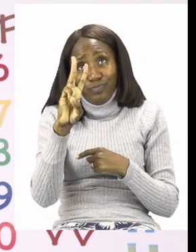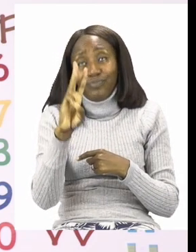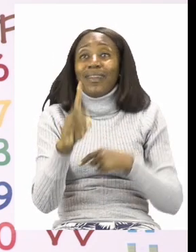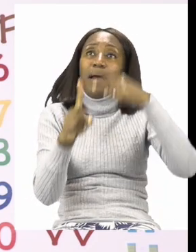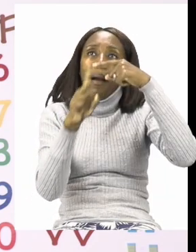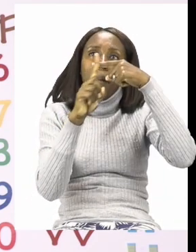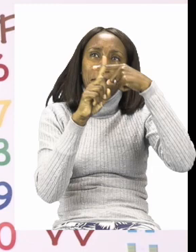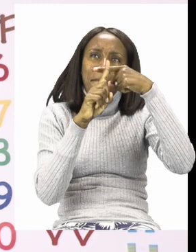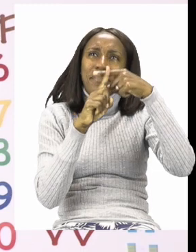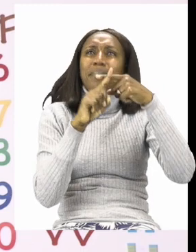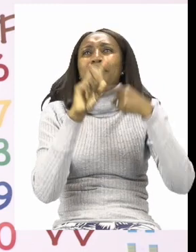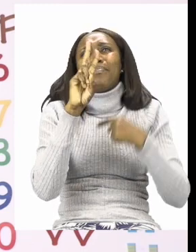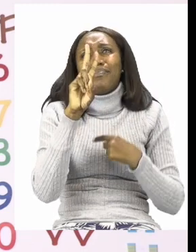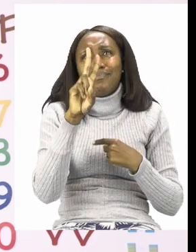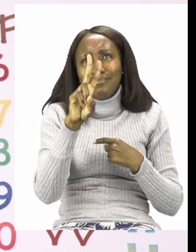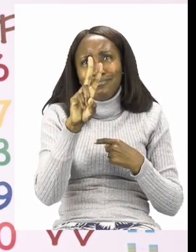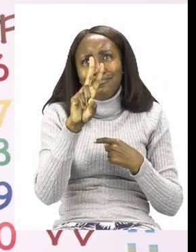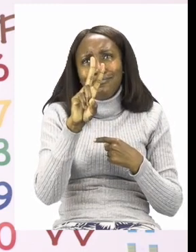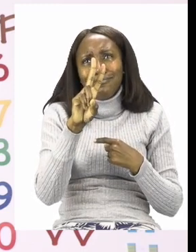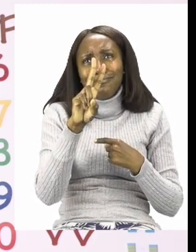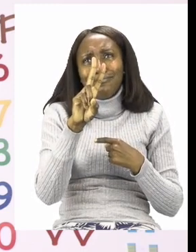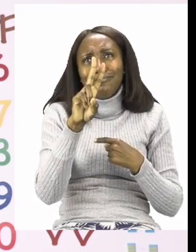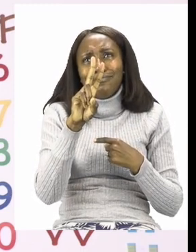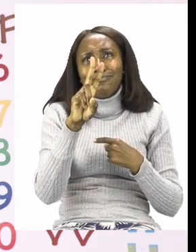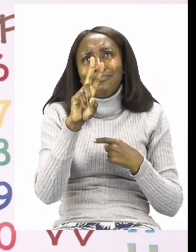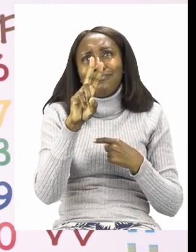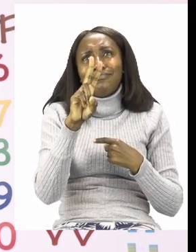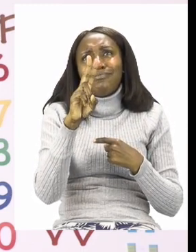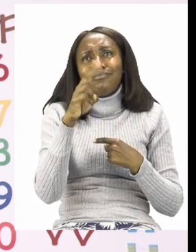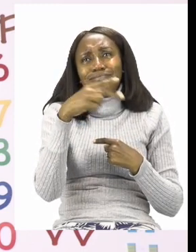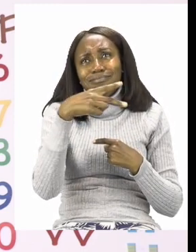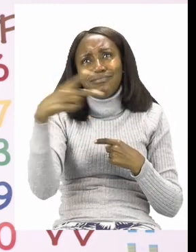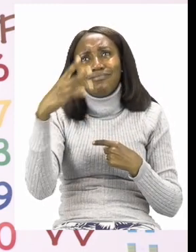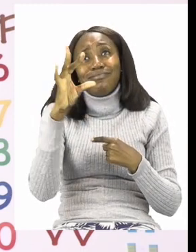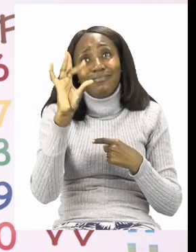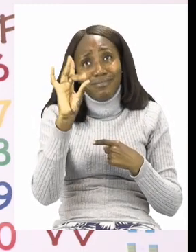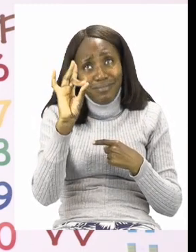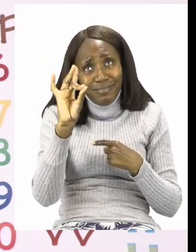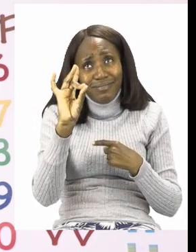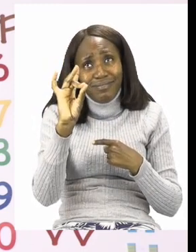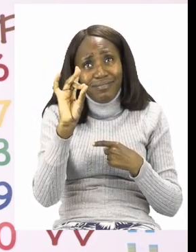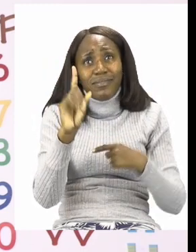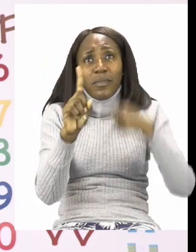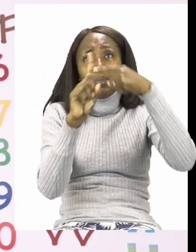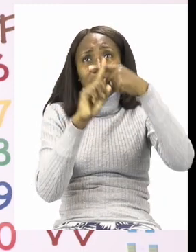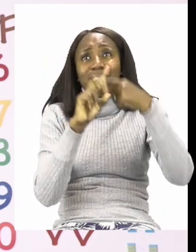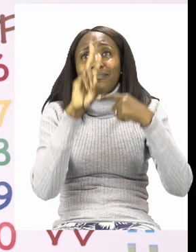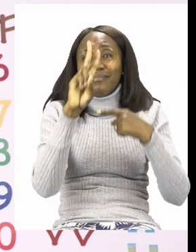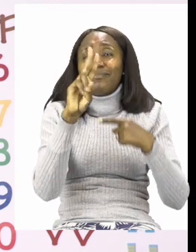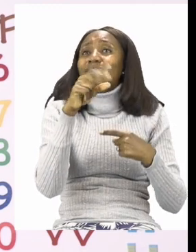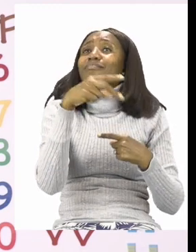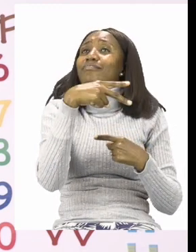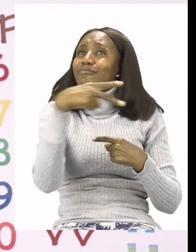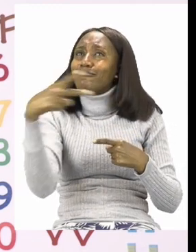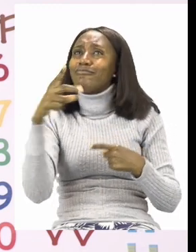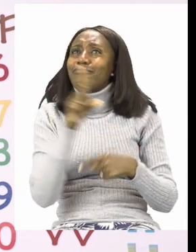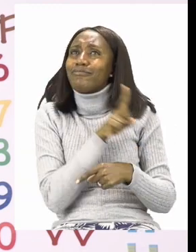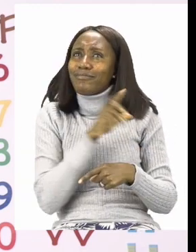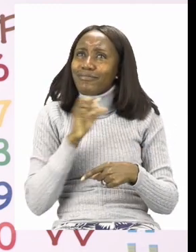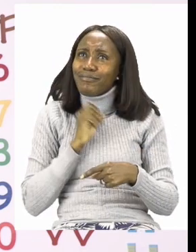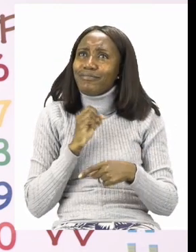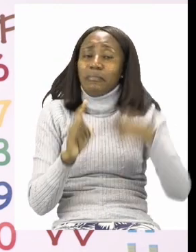6, plus another 2 is 8, plus 2 is